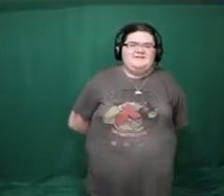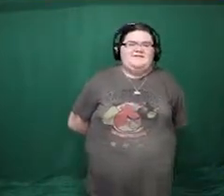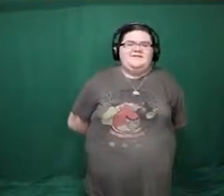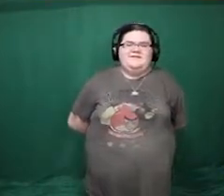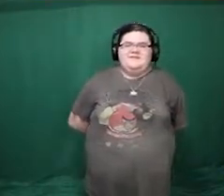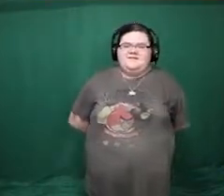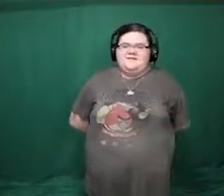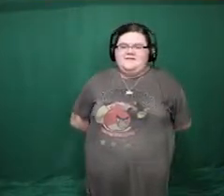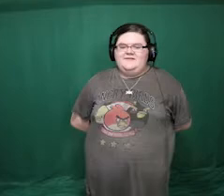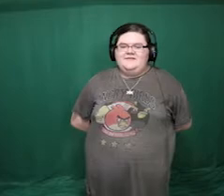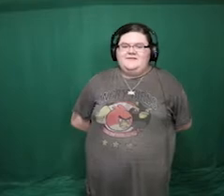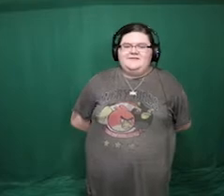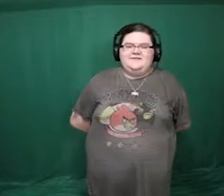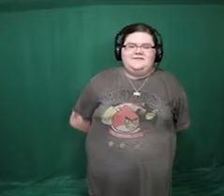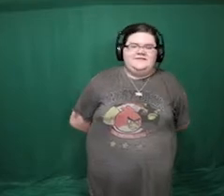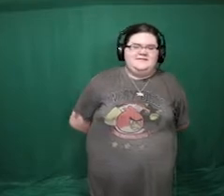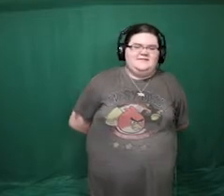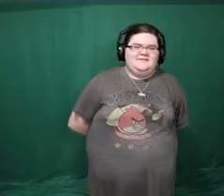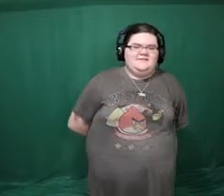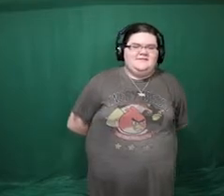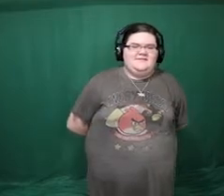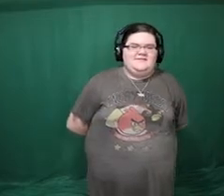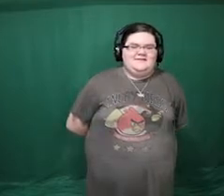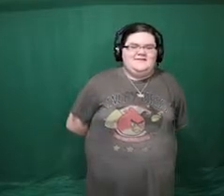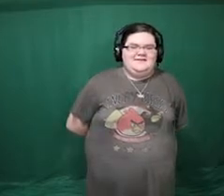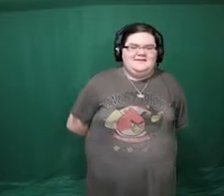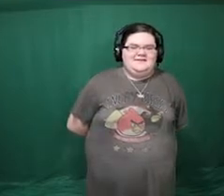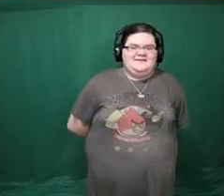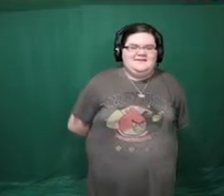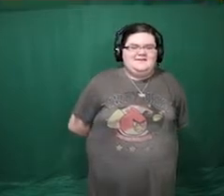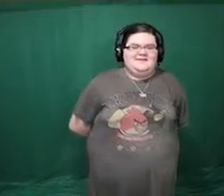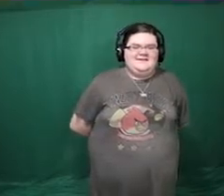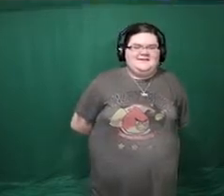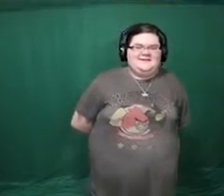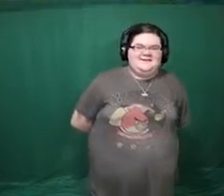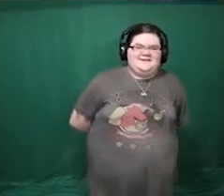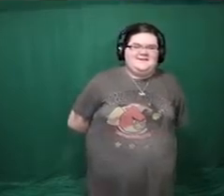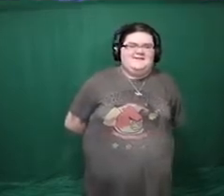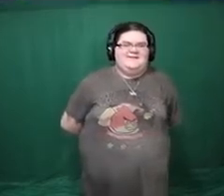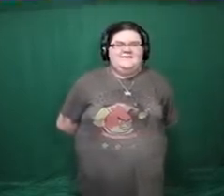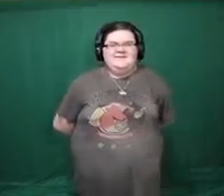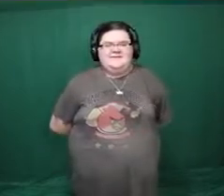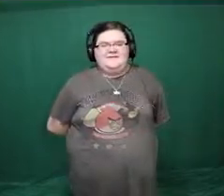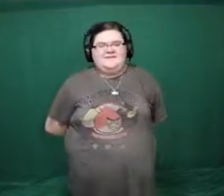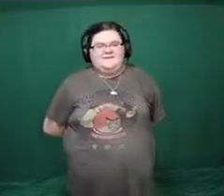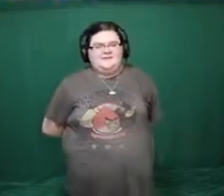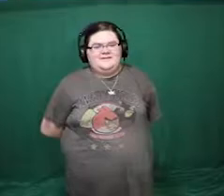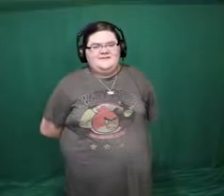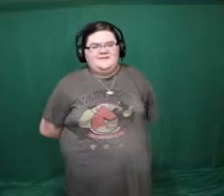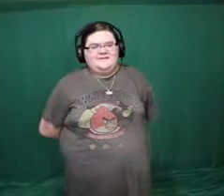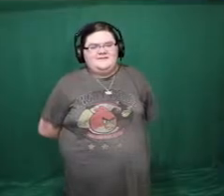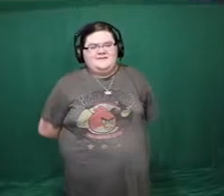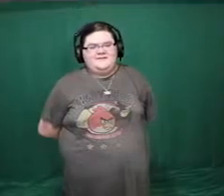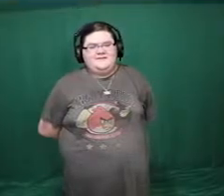Watermelon banana. No, you have to do it in your head, bro. You have to do it in your head. Wait.